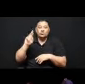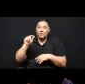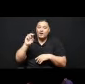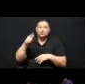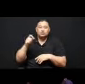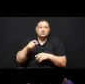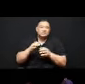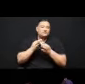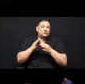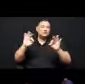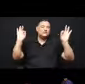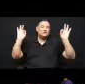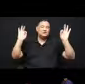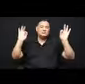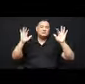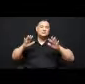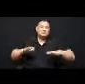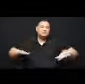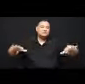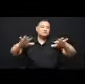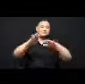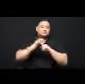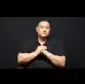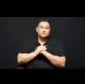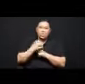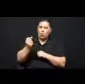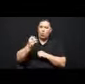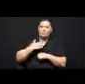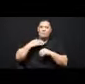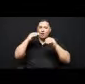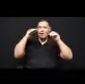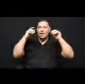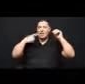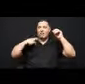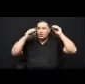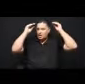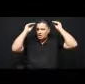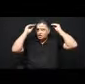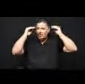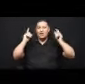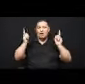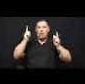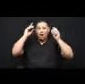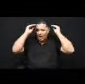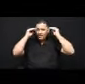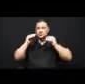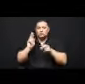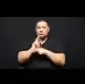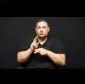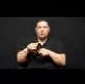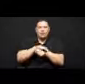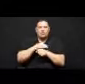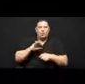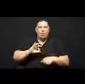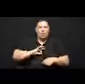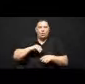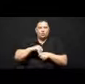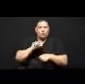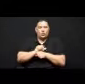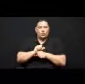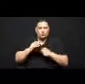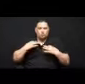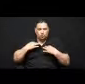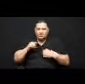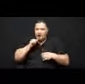Hold my leather cowboy hat, used to cover the hole in my work shirt, not quite tucked into my Wrangler jeans. Soon I